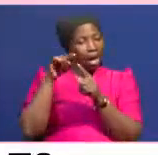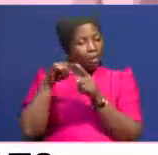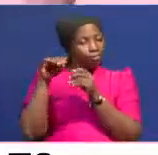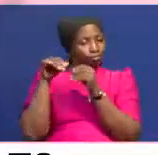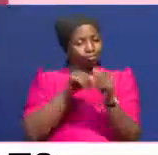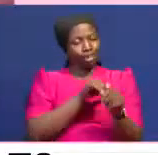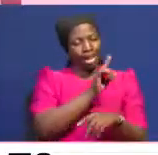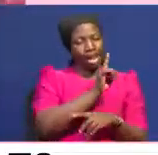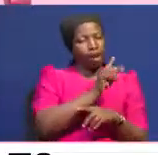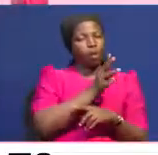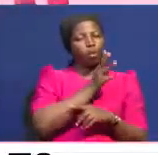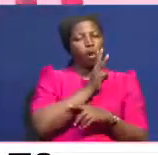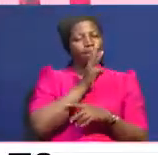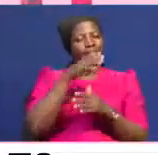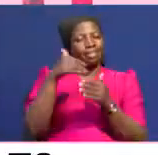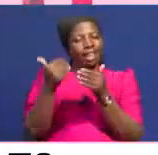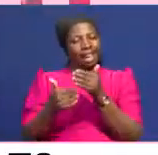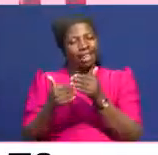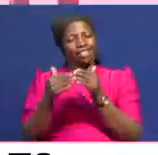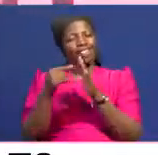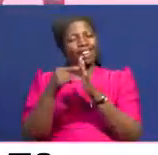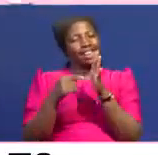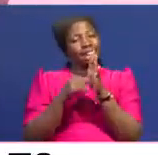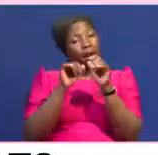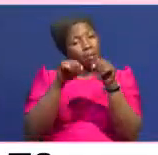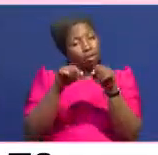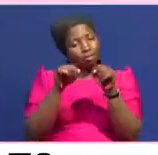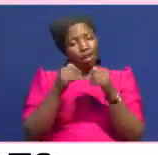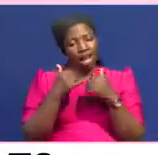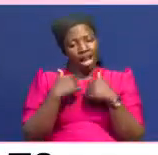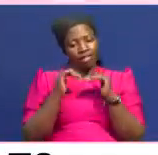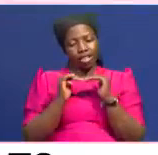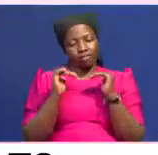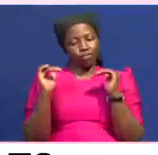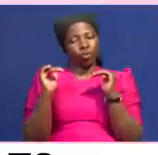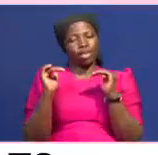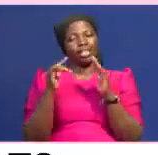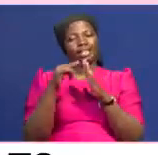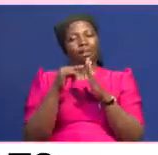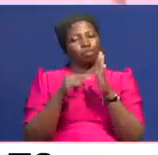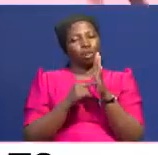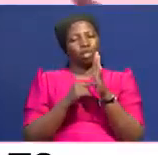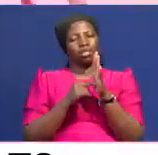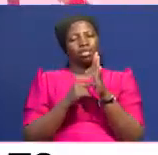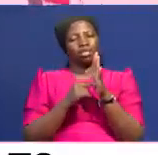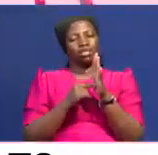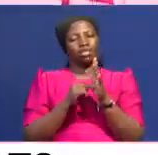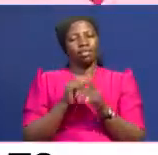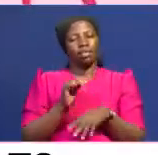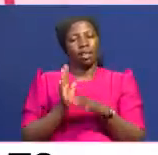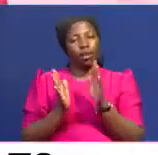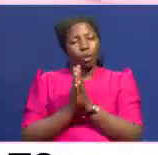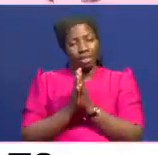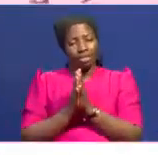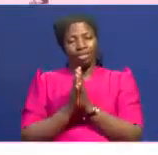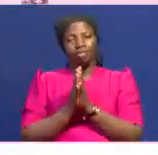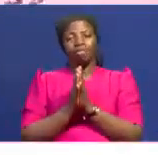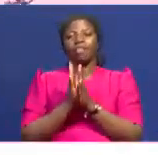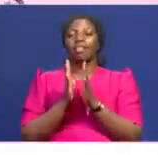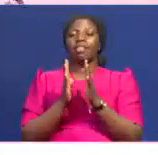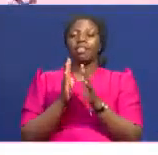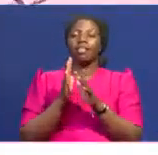Nairobi Water at the end of the league and could have tied the points at the top of the league table with